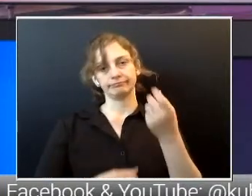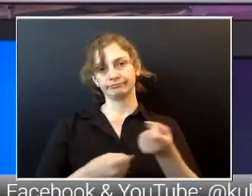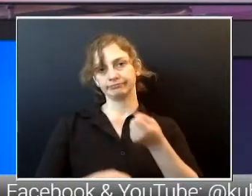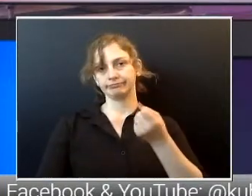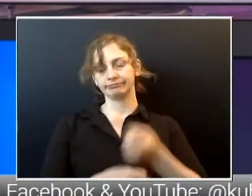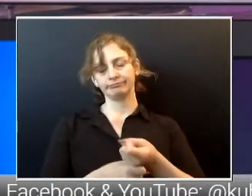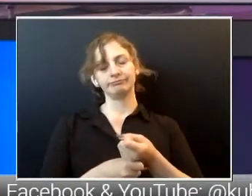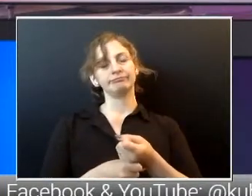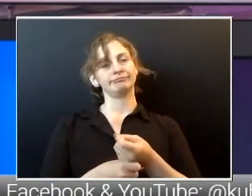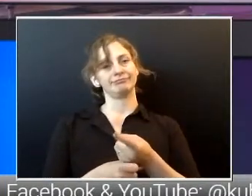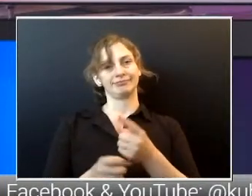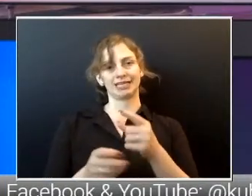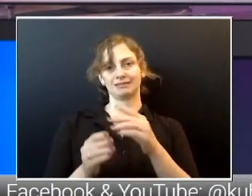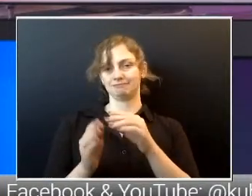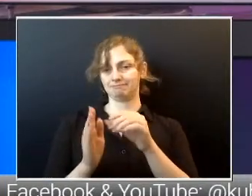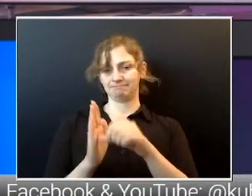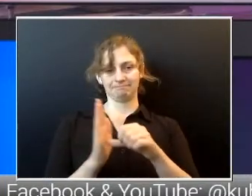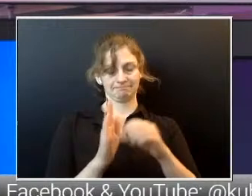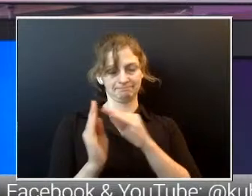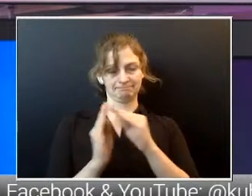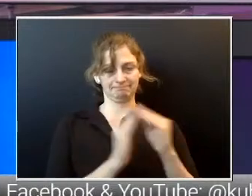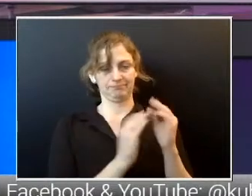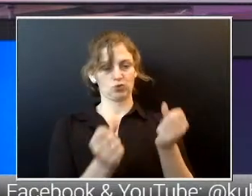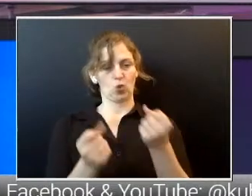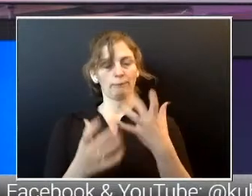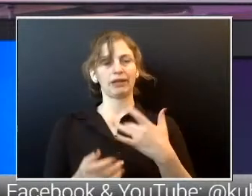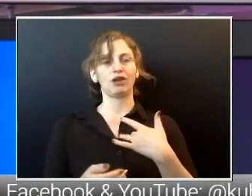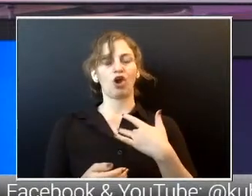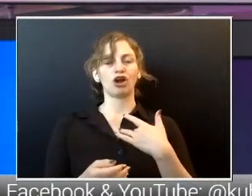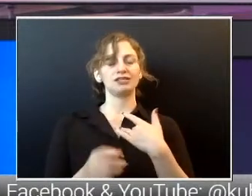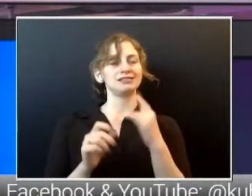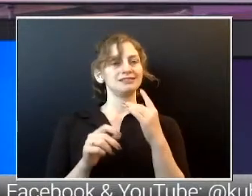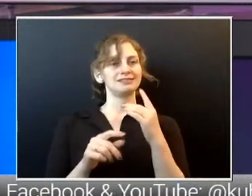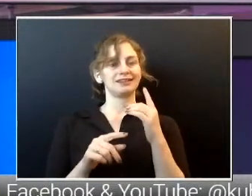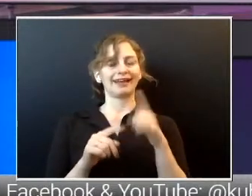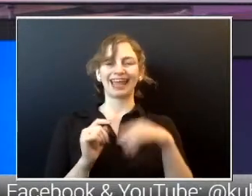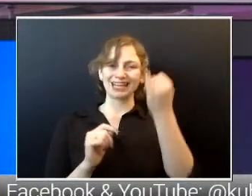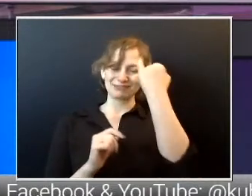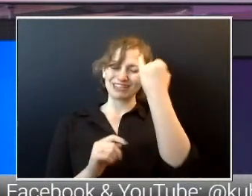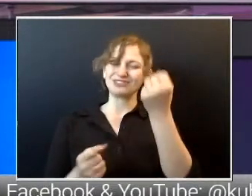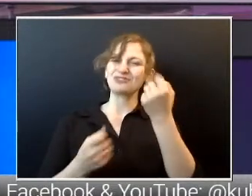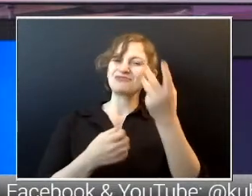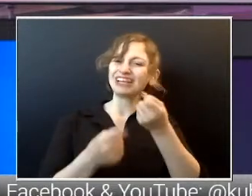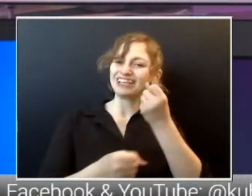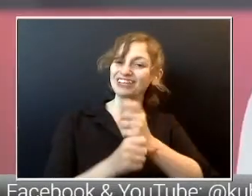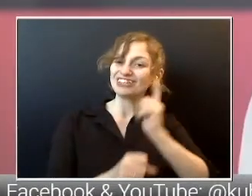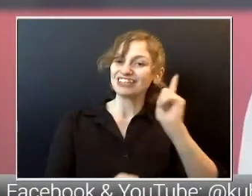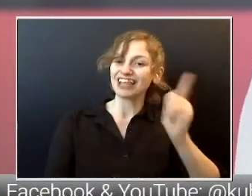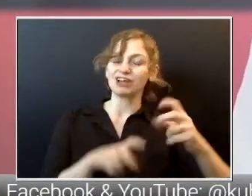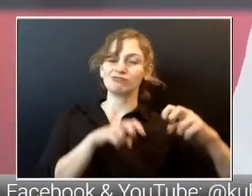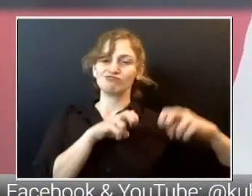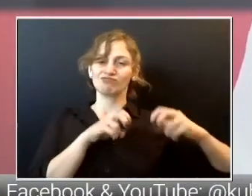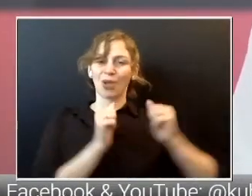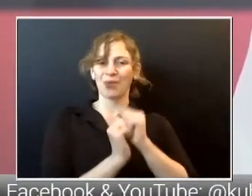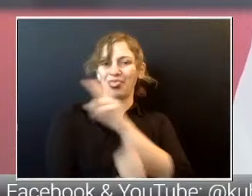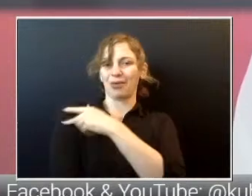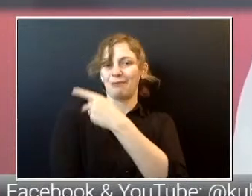you to be sitting next to one of your patients years later who's doing so well. Yeah, no, it's great. It makes all the